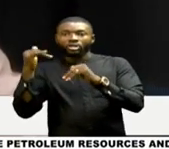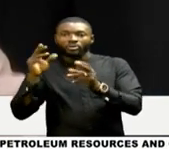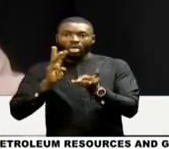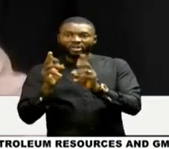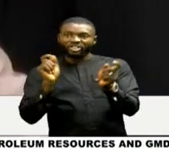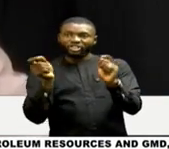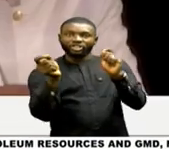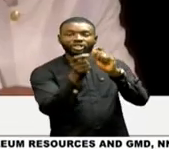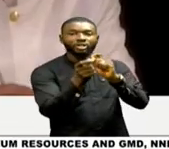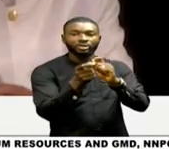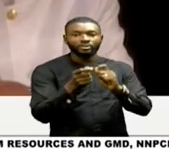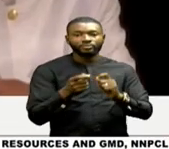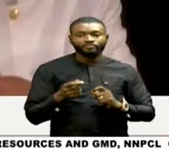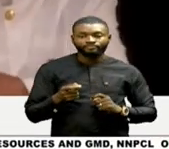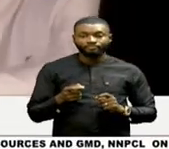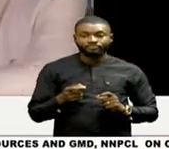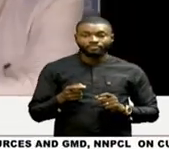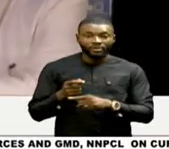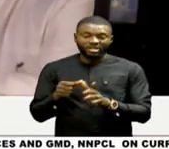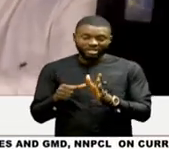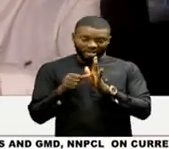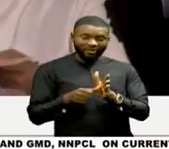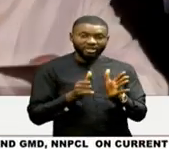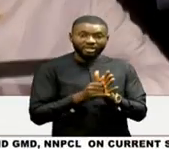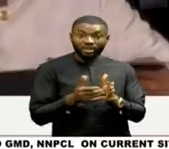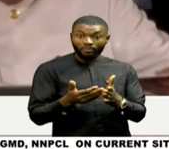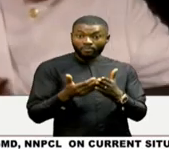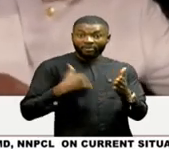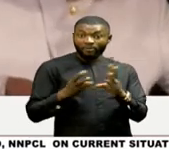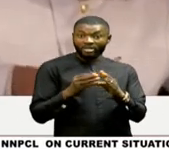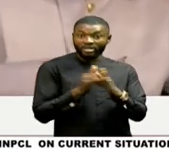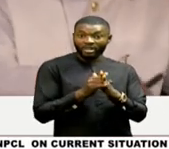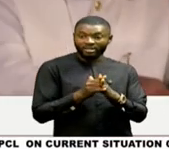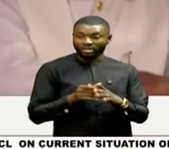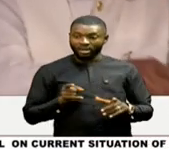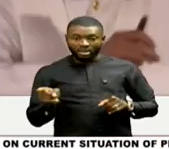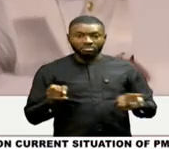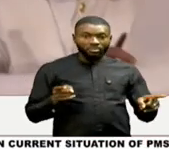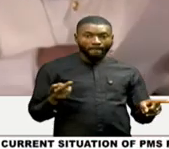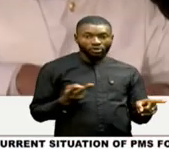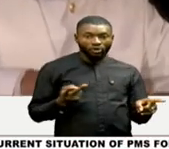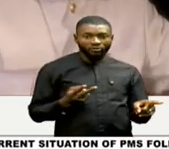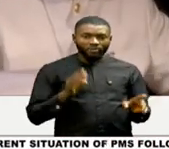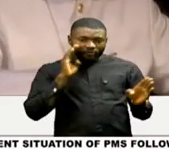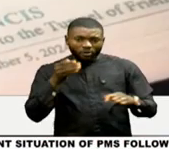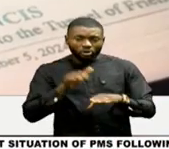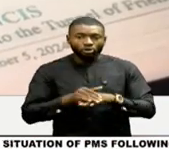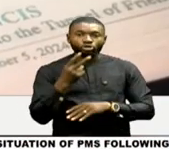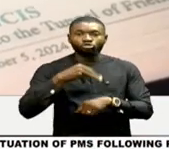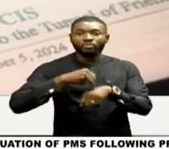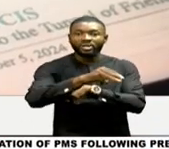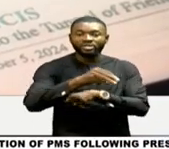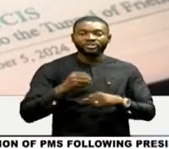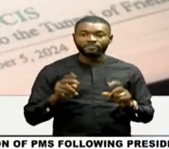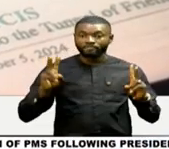patterns. Nasiruddin emphasized before the meeting that he and the Pope were focused on two messages. We